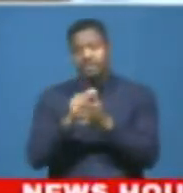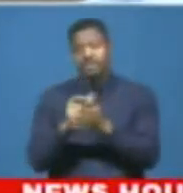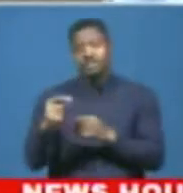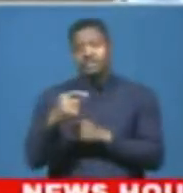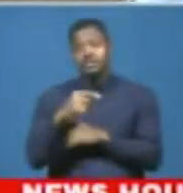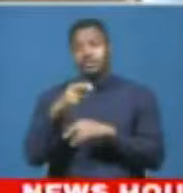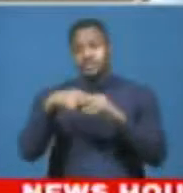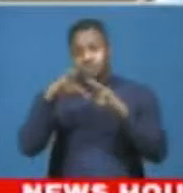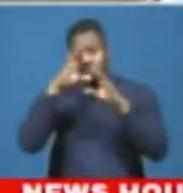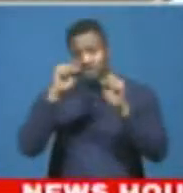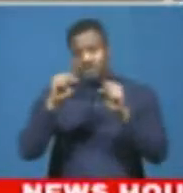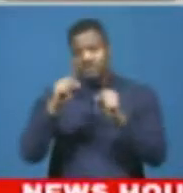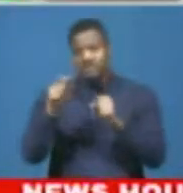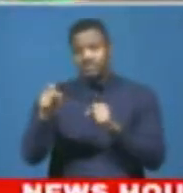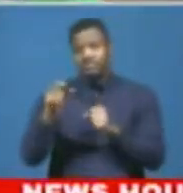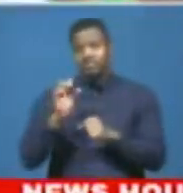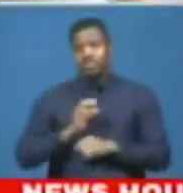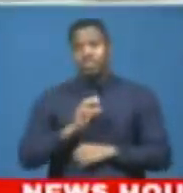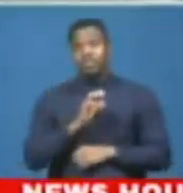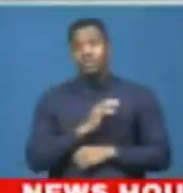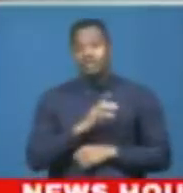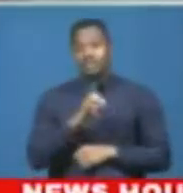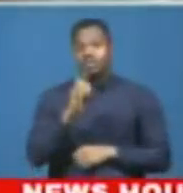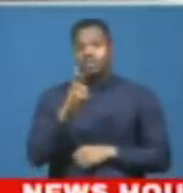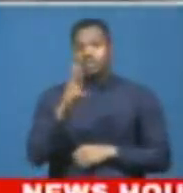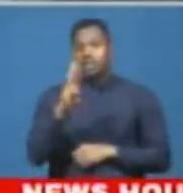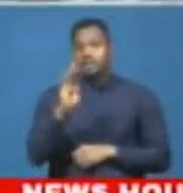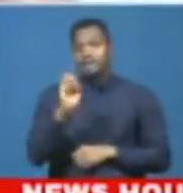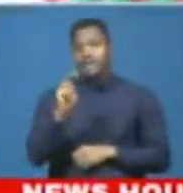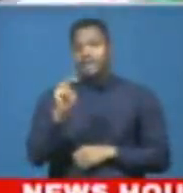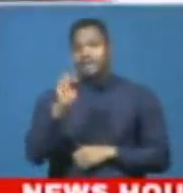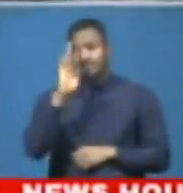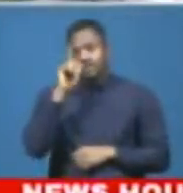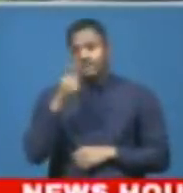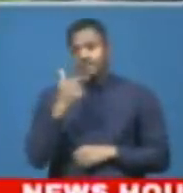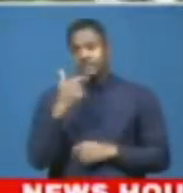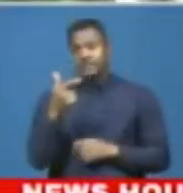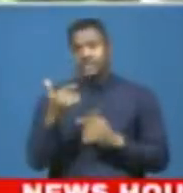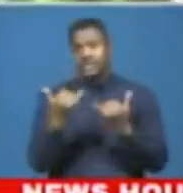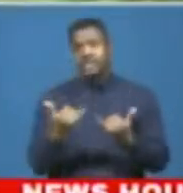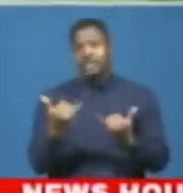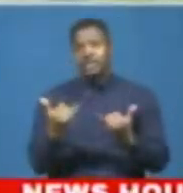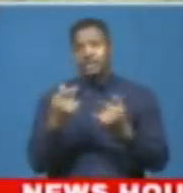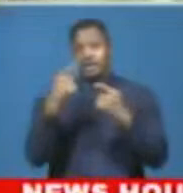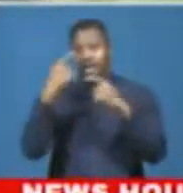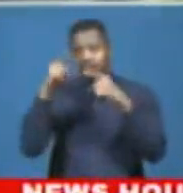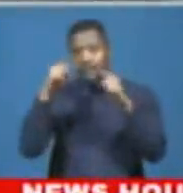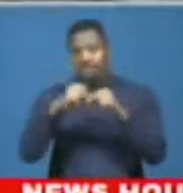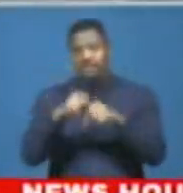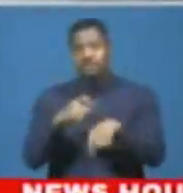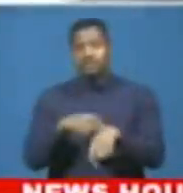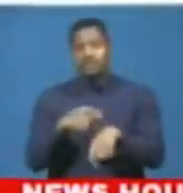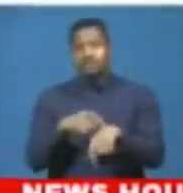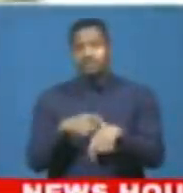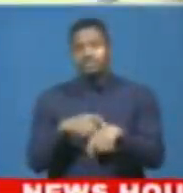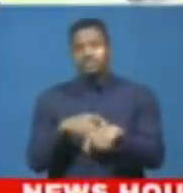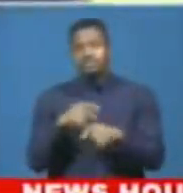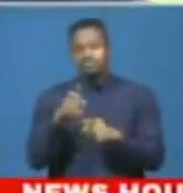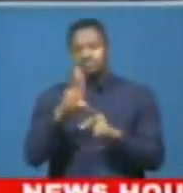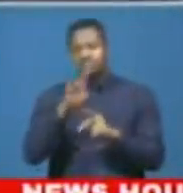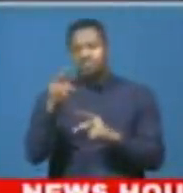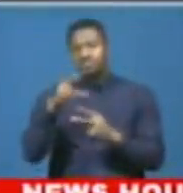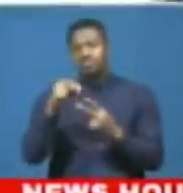chairman of the planning committee, Dr. Benjamin Kumbo, said the current trends of the times informed the choice of the